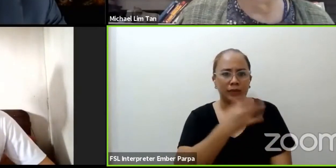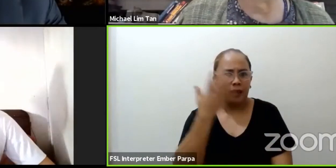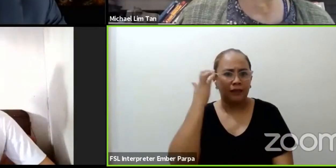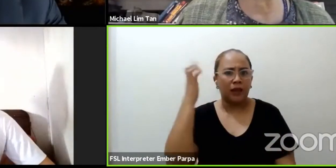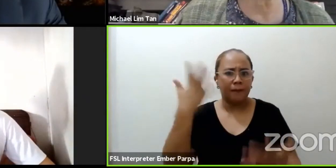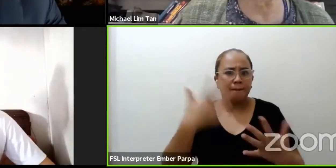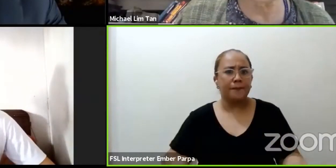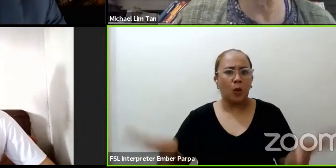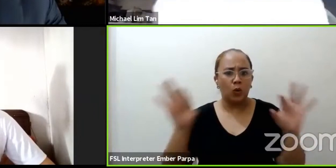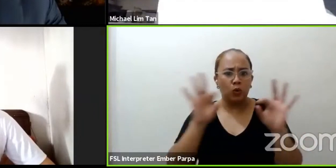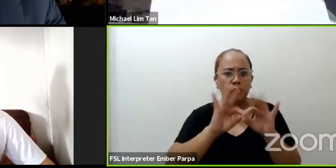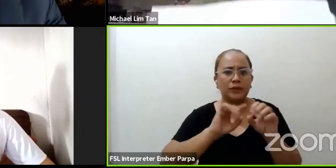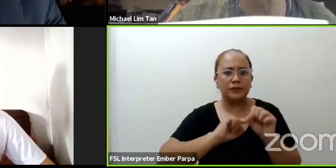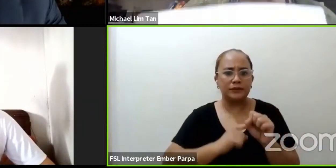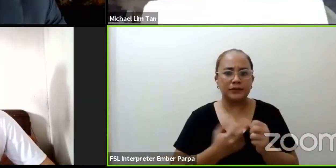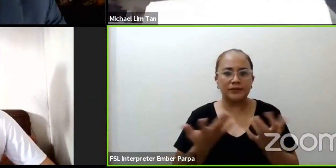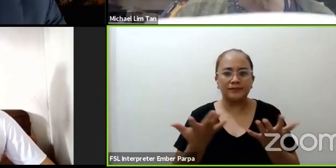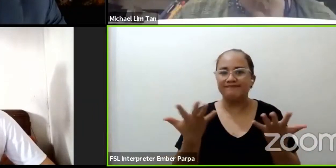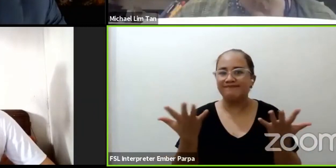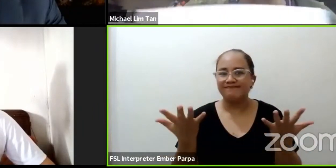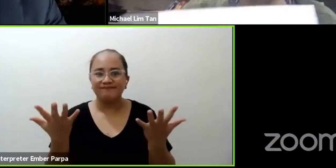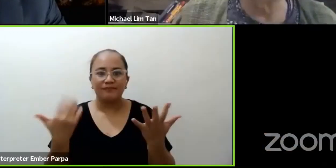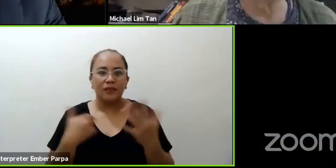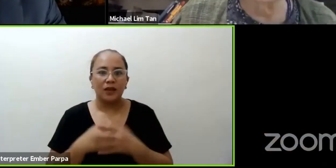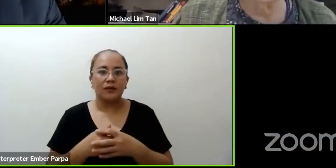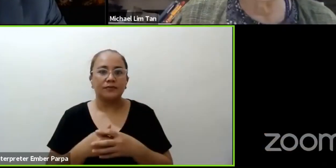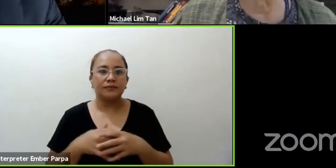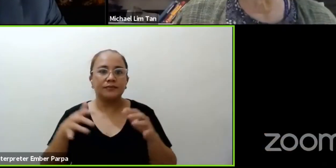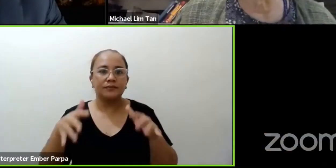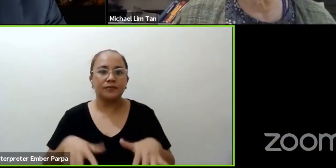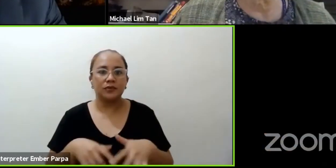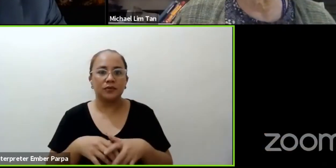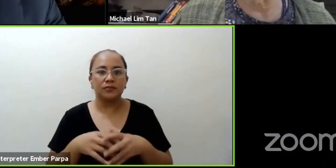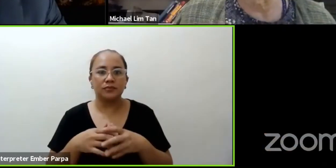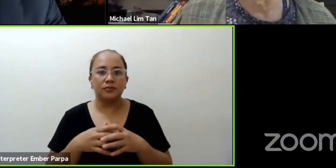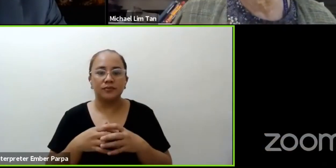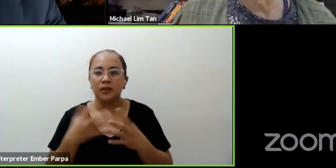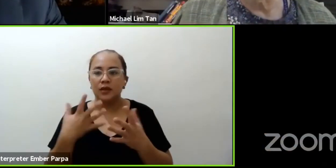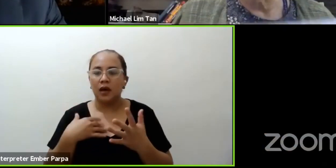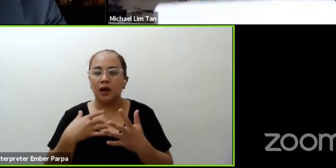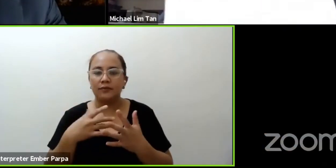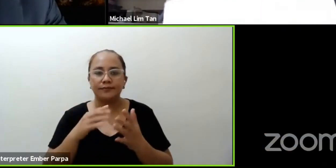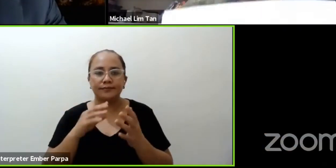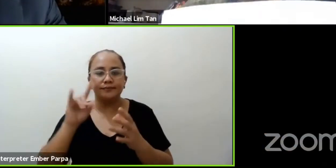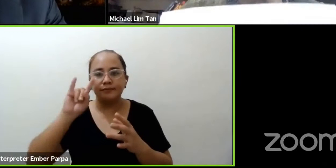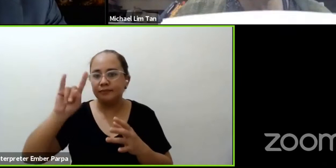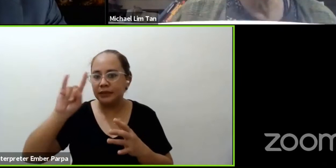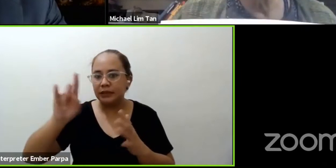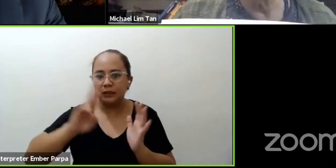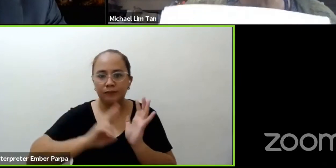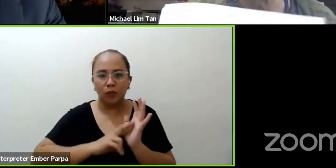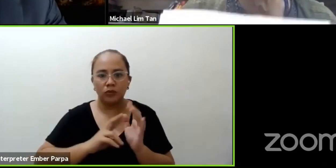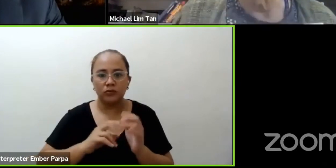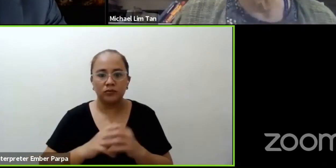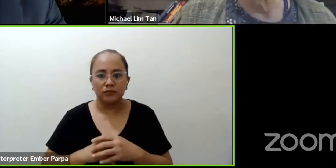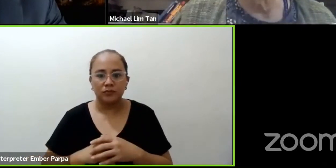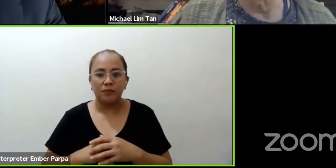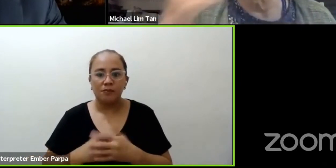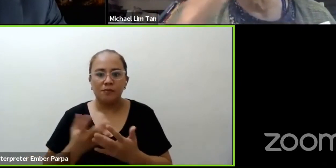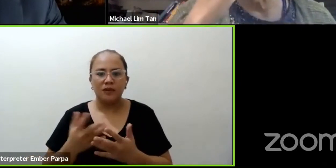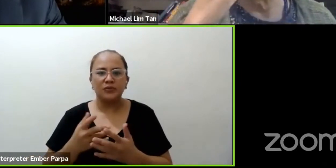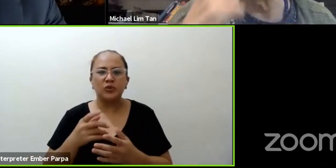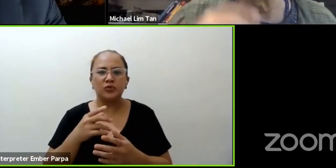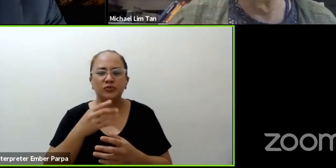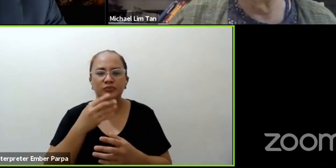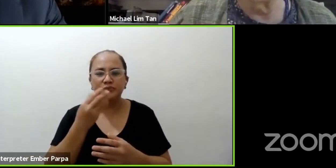start there. Nawawala yan sa media reports, no? And we just rarely hear